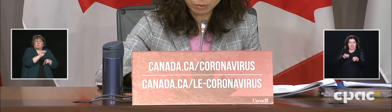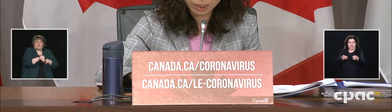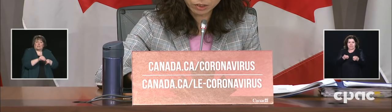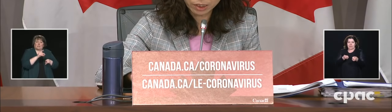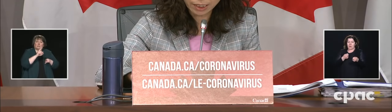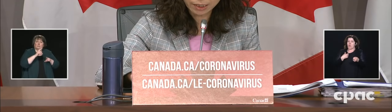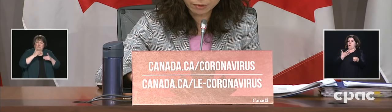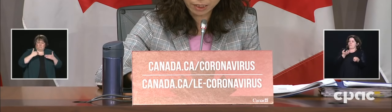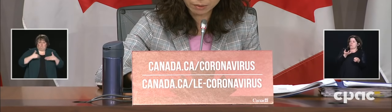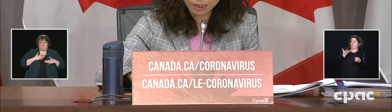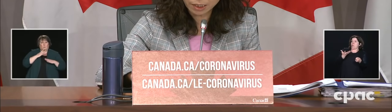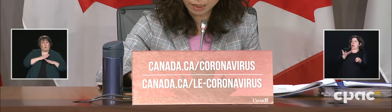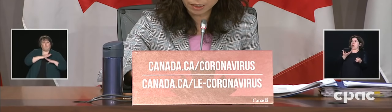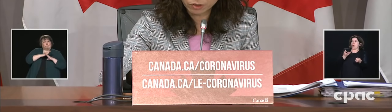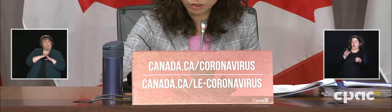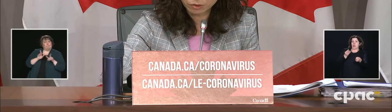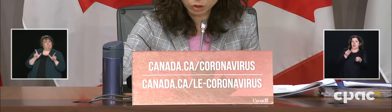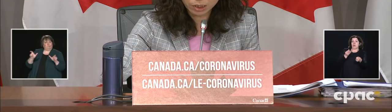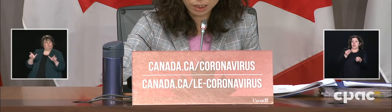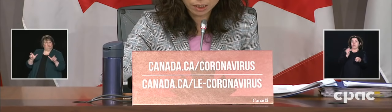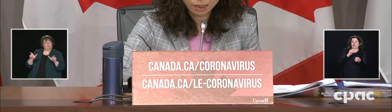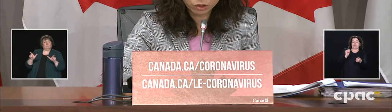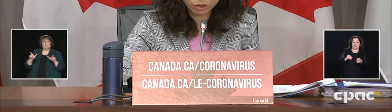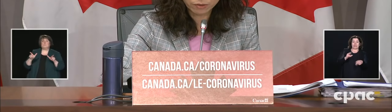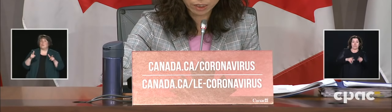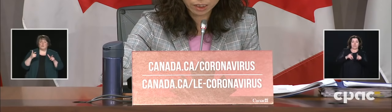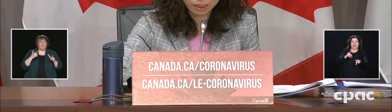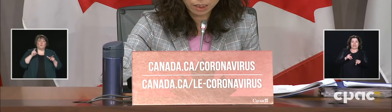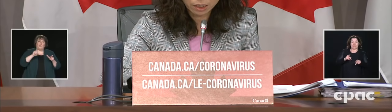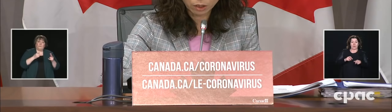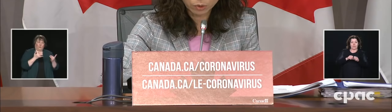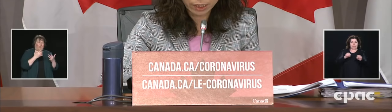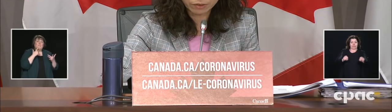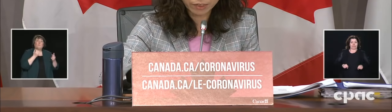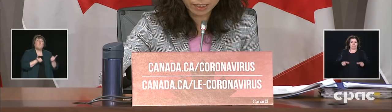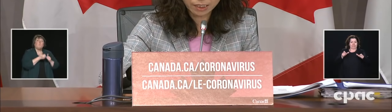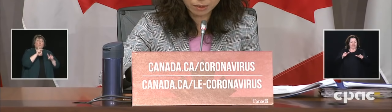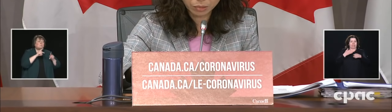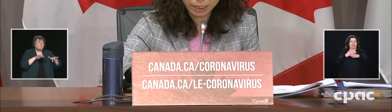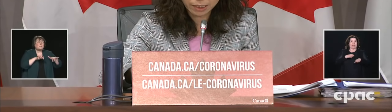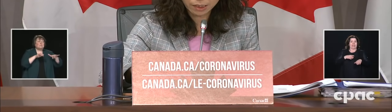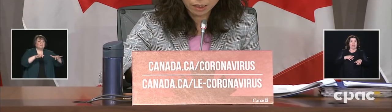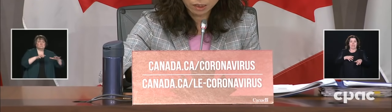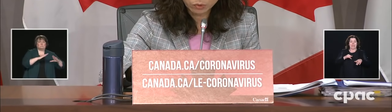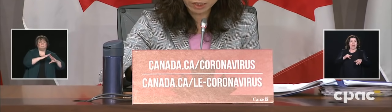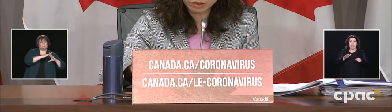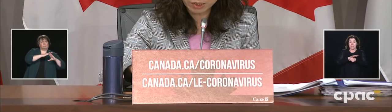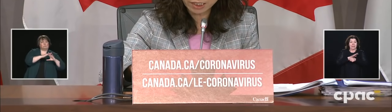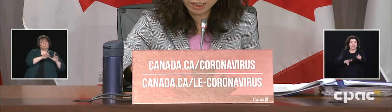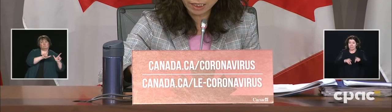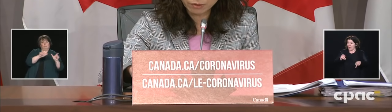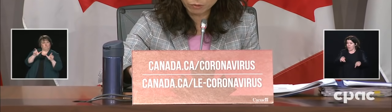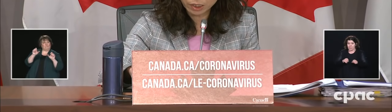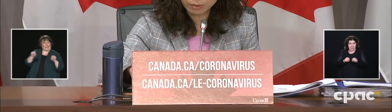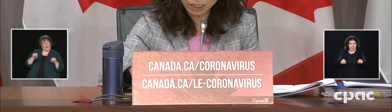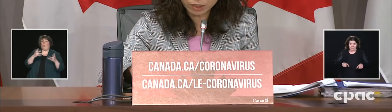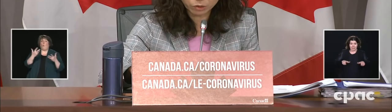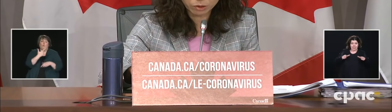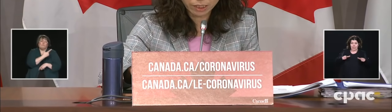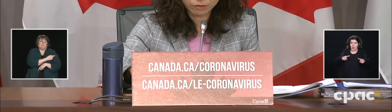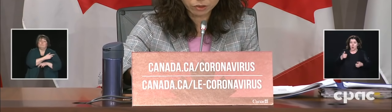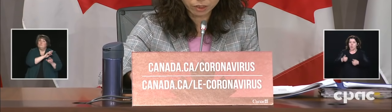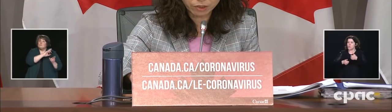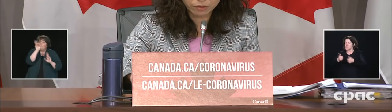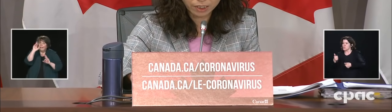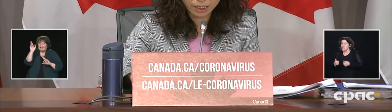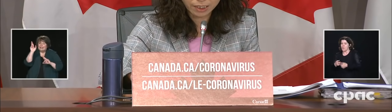until the population has developed a high level of immunity to the virus or we have a vaccine in place, we have to plan to live with a